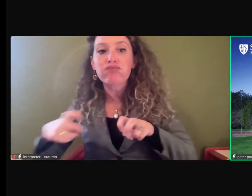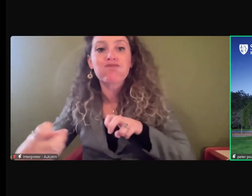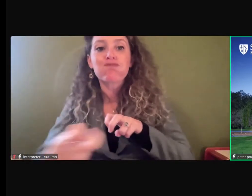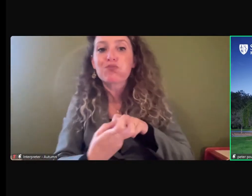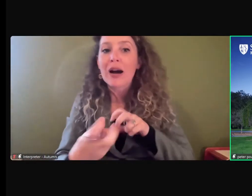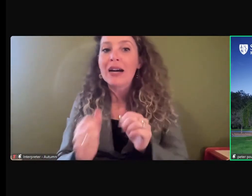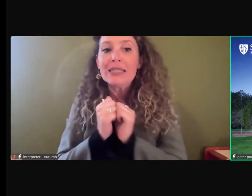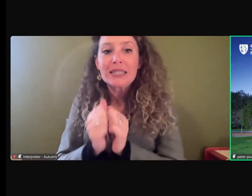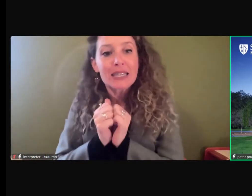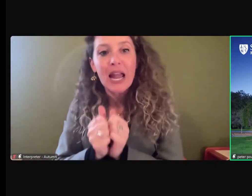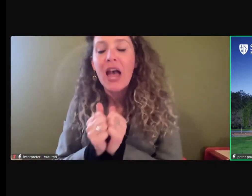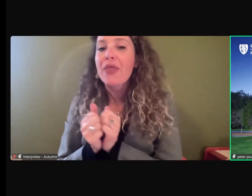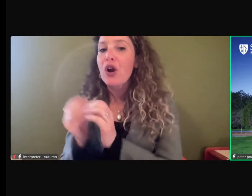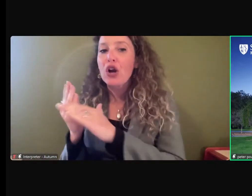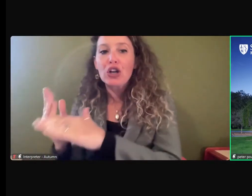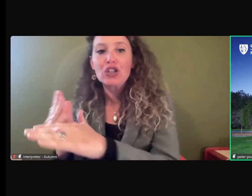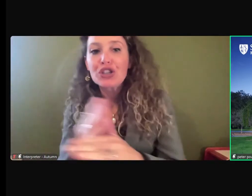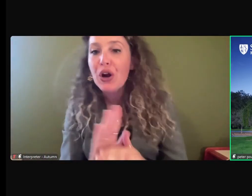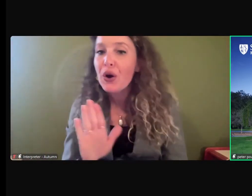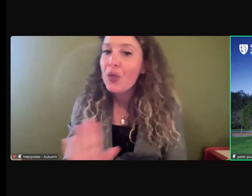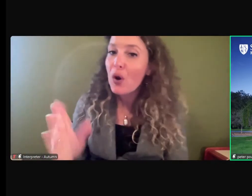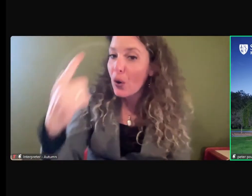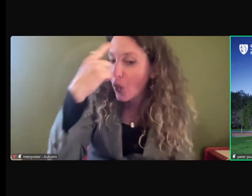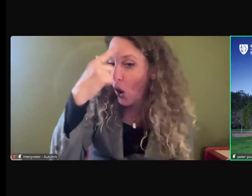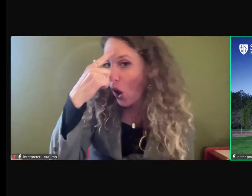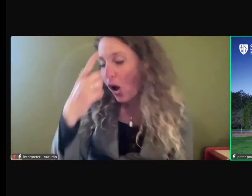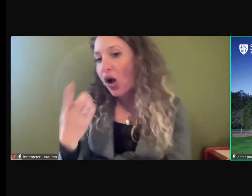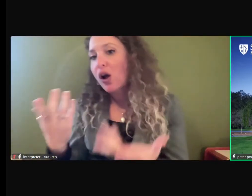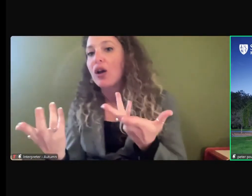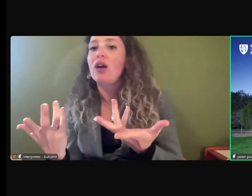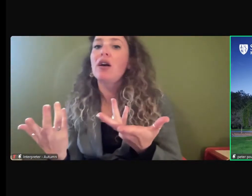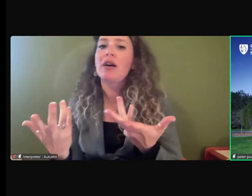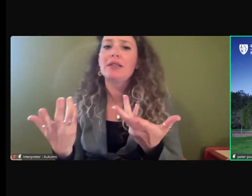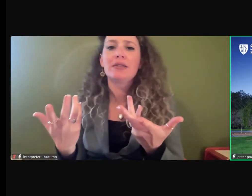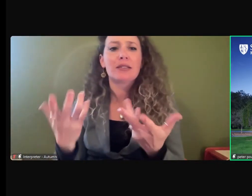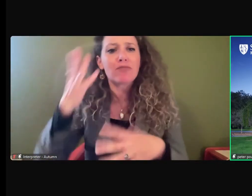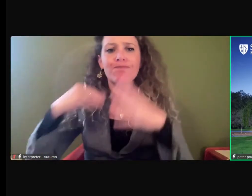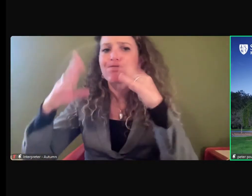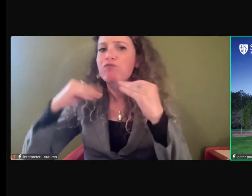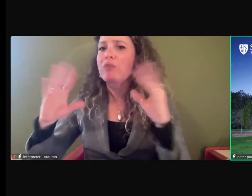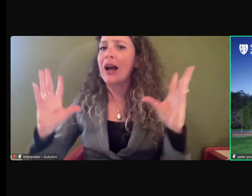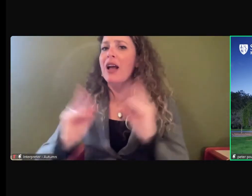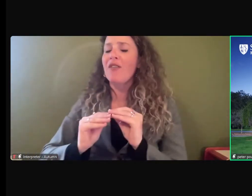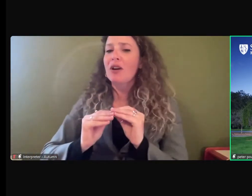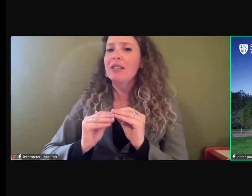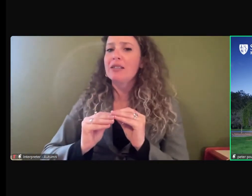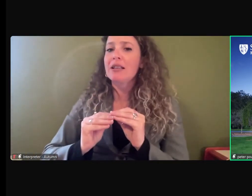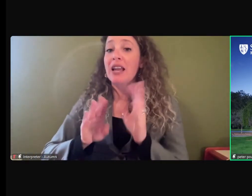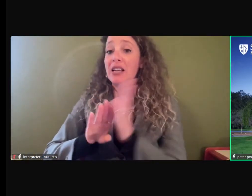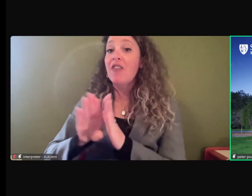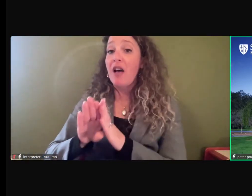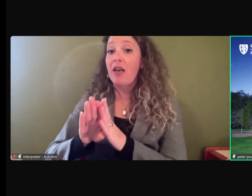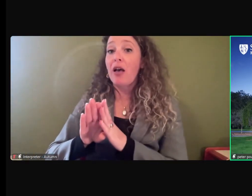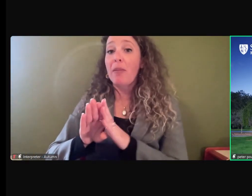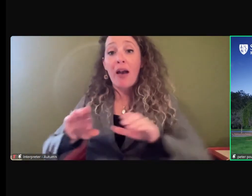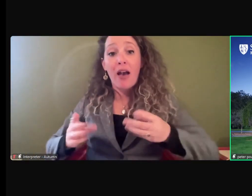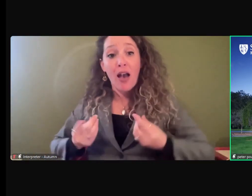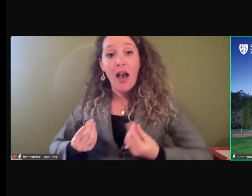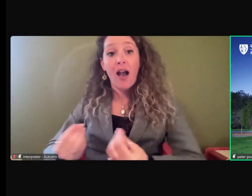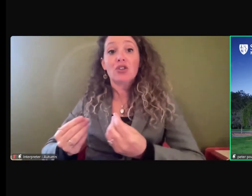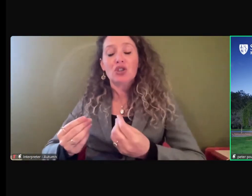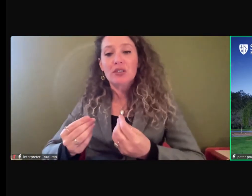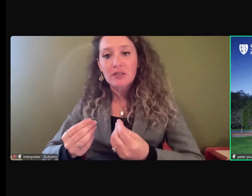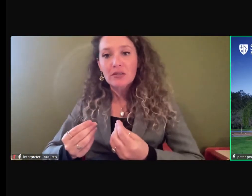share their thoughts and through lines of the conference and create action items for our audience.